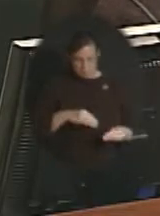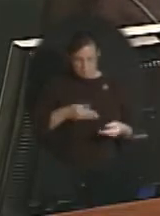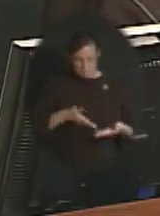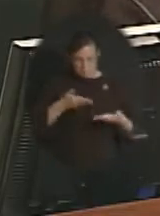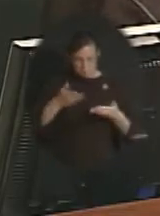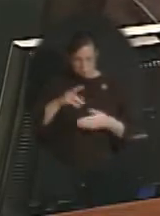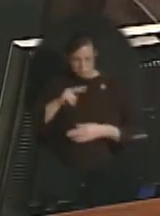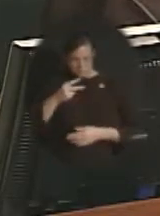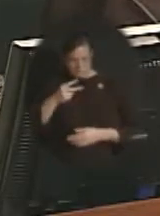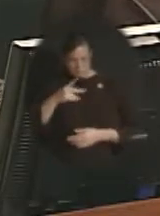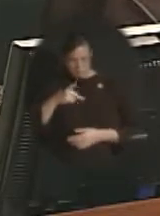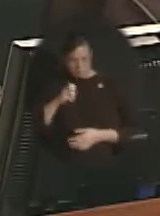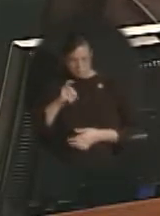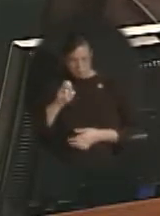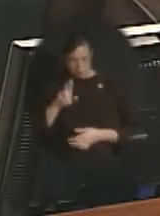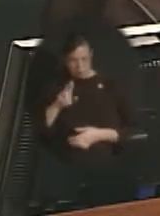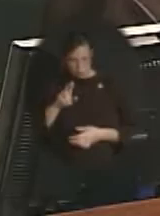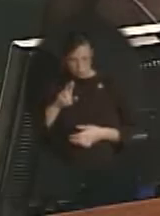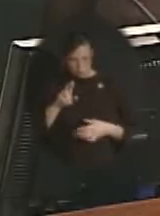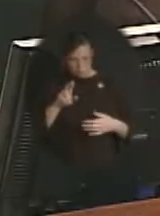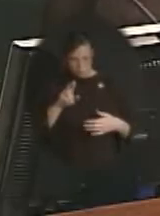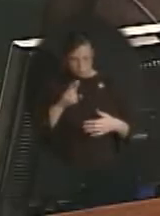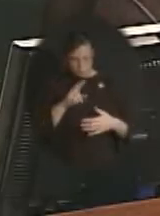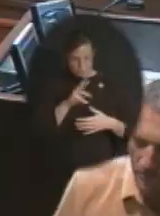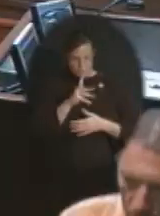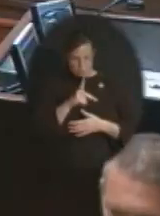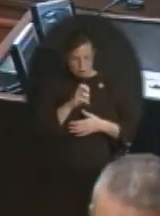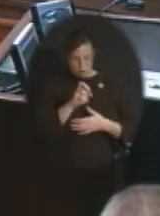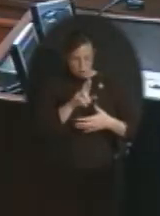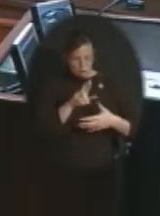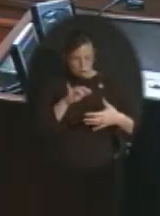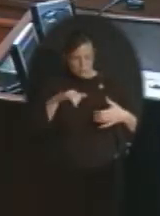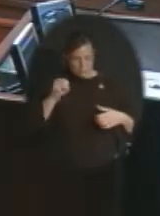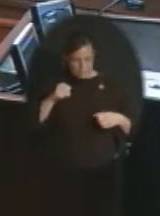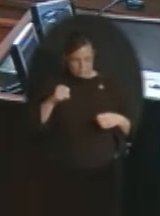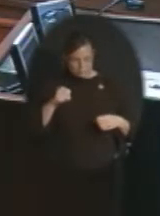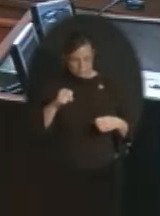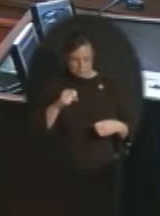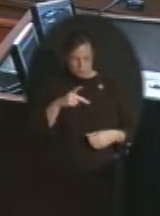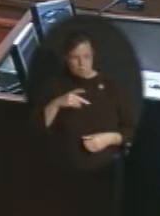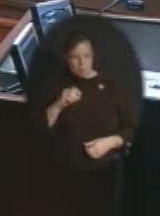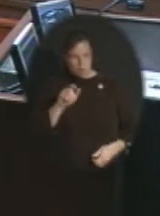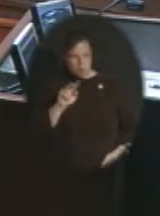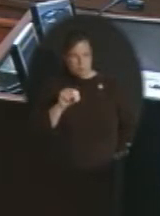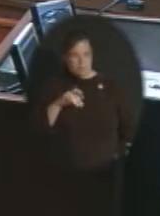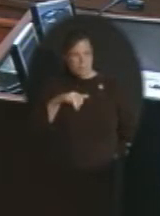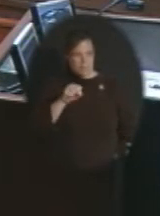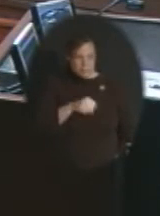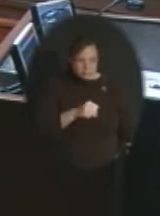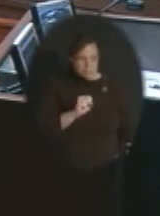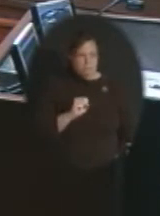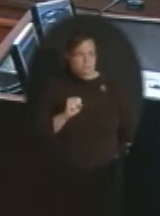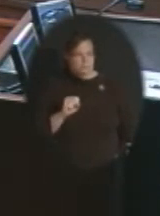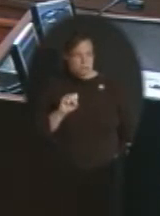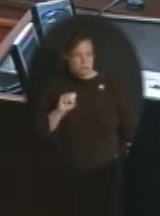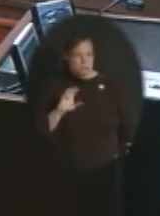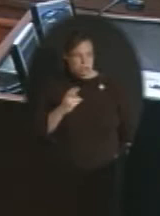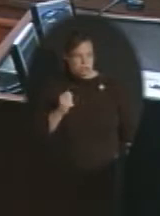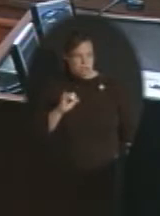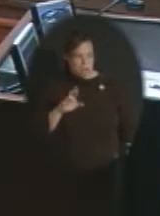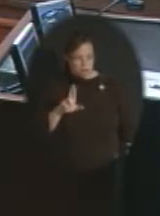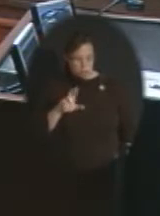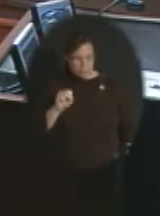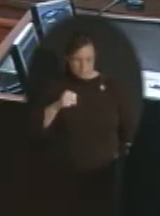and a second by Mr. Parker. Would you call the roll, please? Mr. Parker, Yes. Mr. Poland, Yes. Mr. Shear,